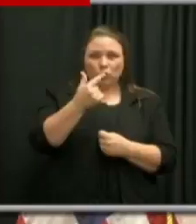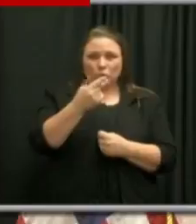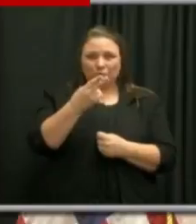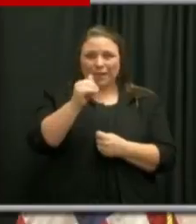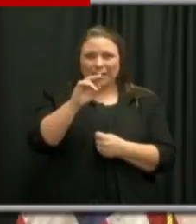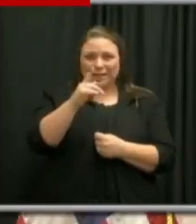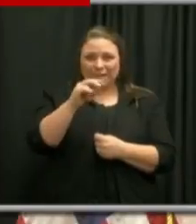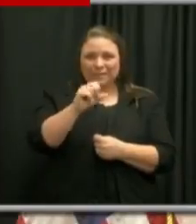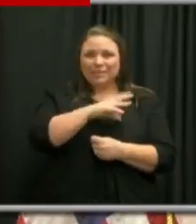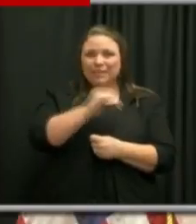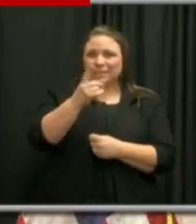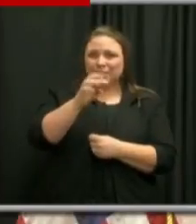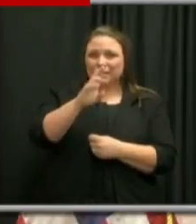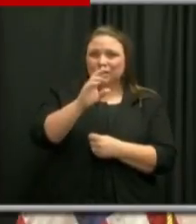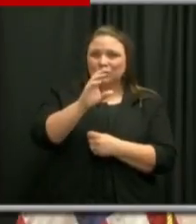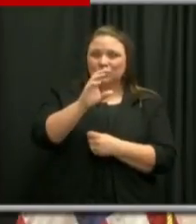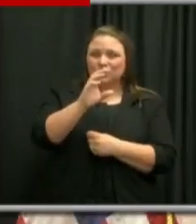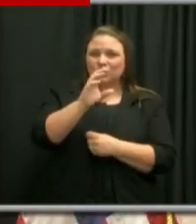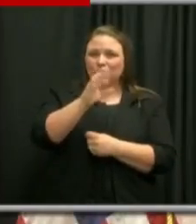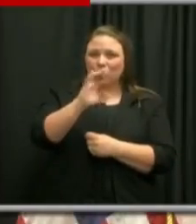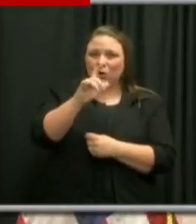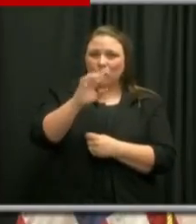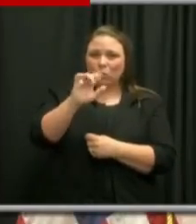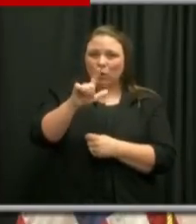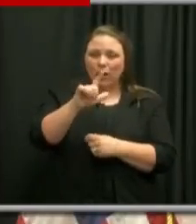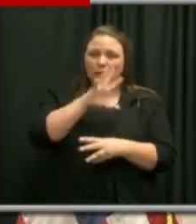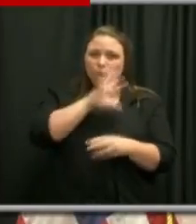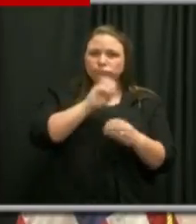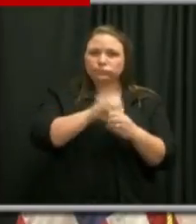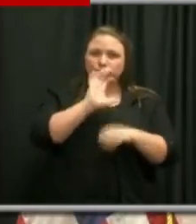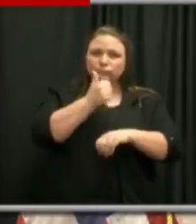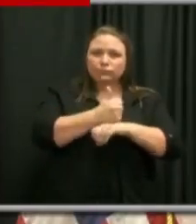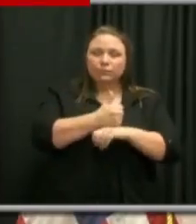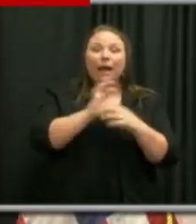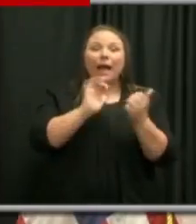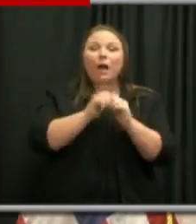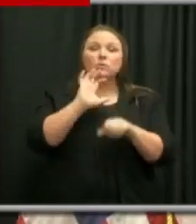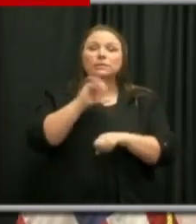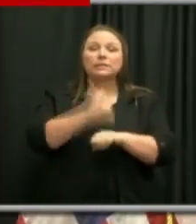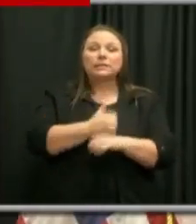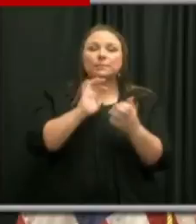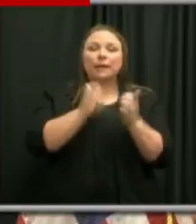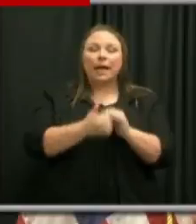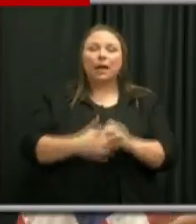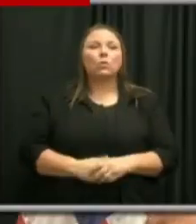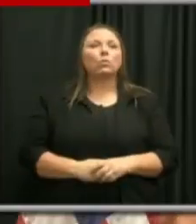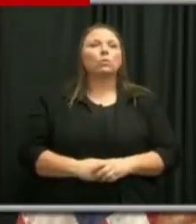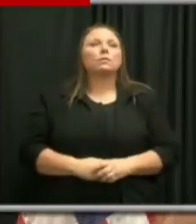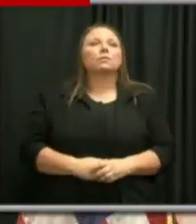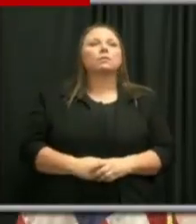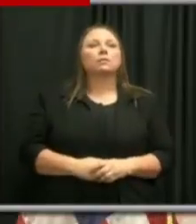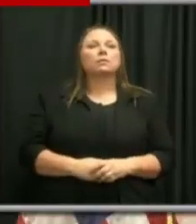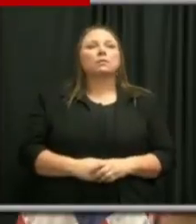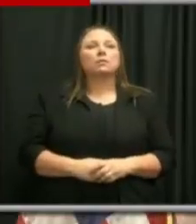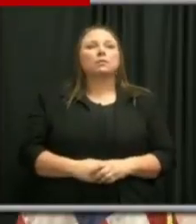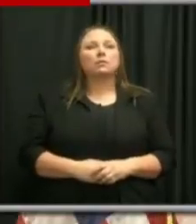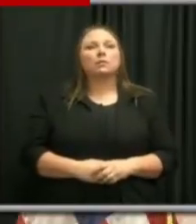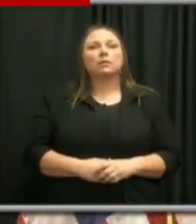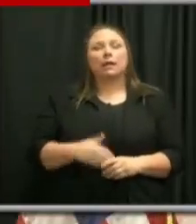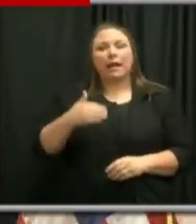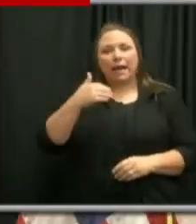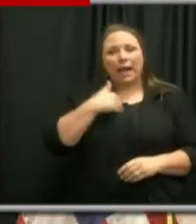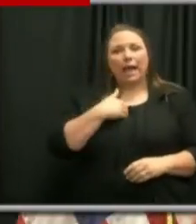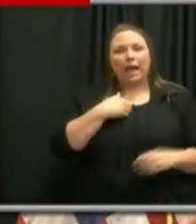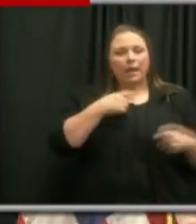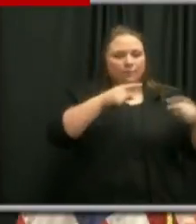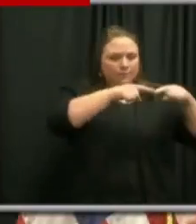very integral in the setup. The way it's set up is there are areas that are cordoned off.